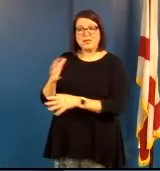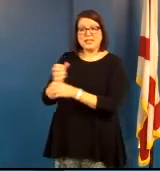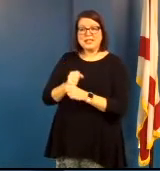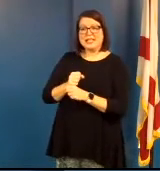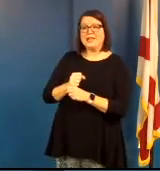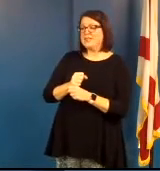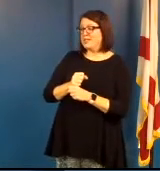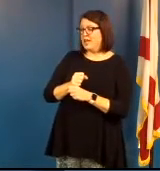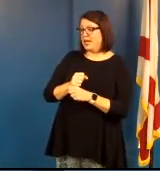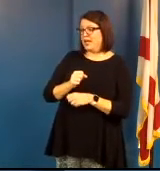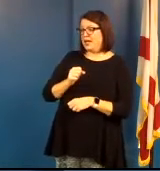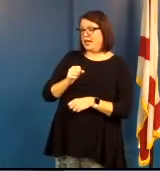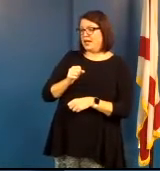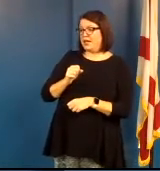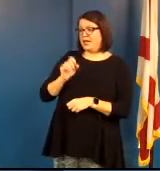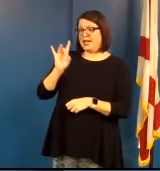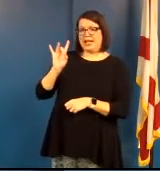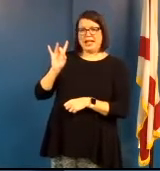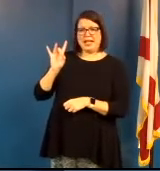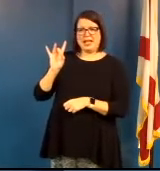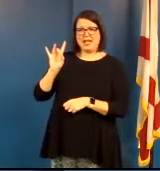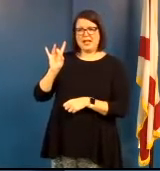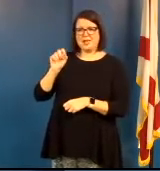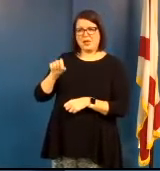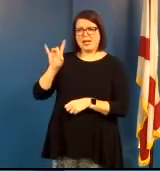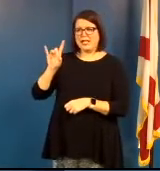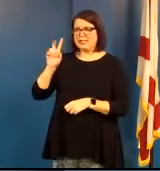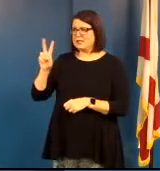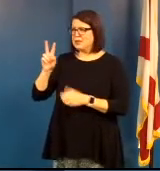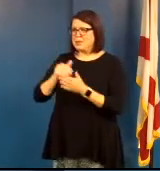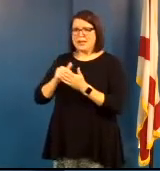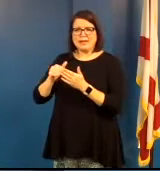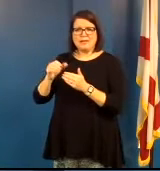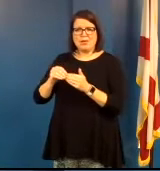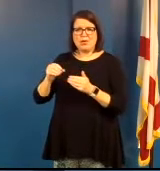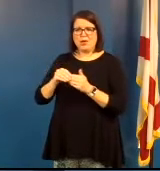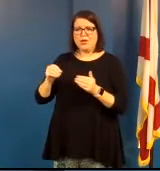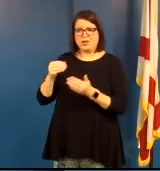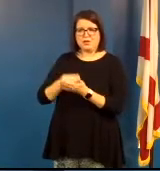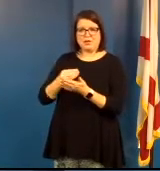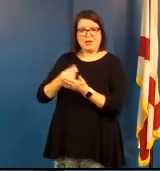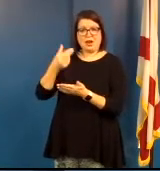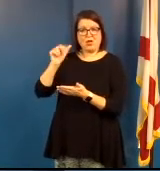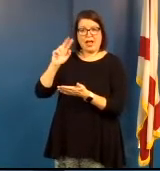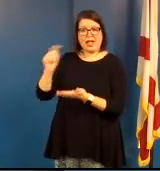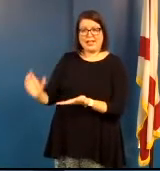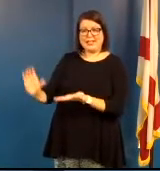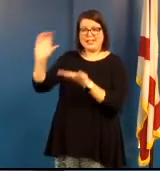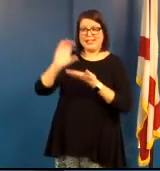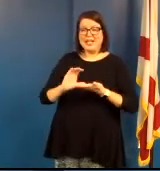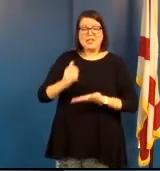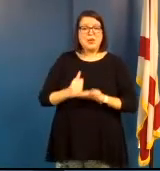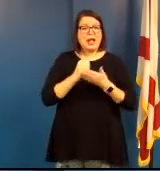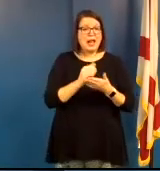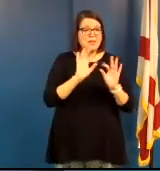of St. Petersburg to help individuals in poverty get jobs, get families on the right track.